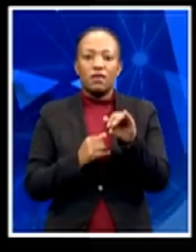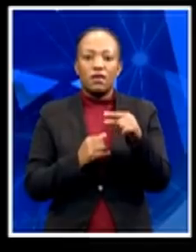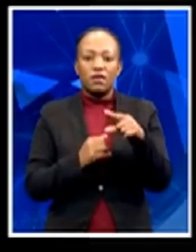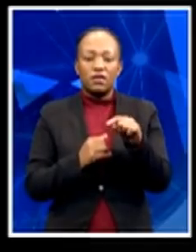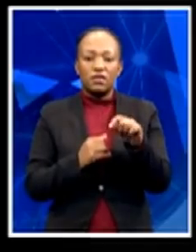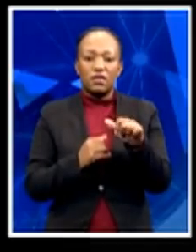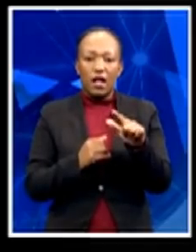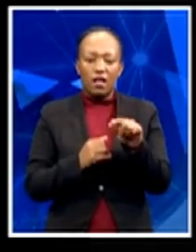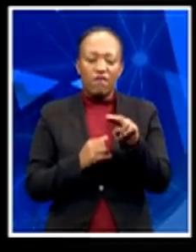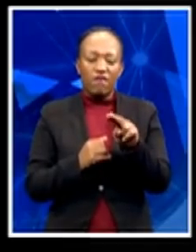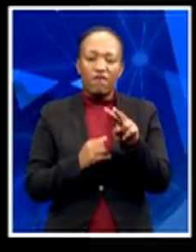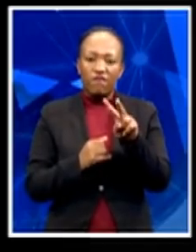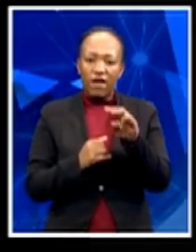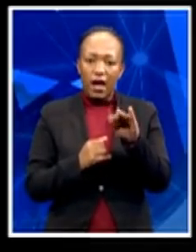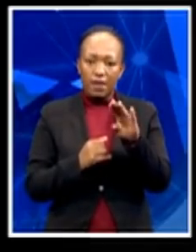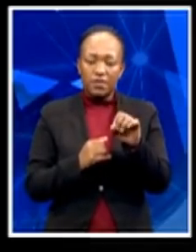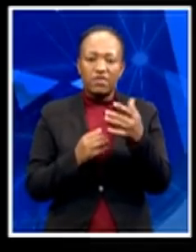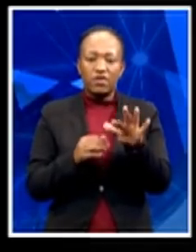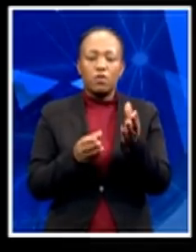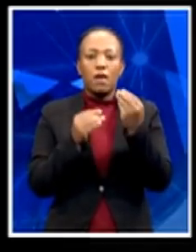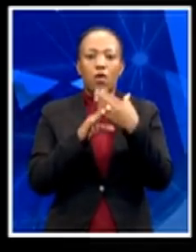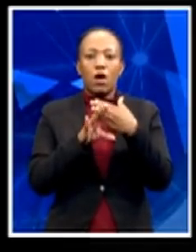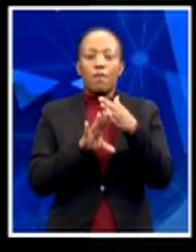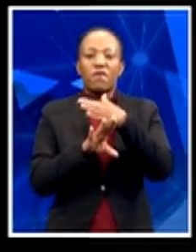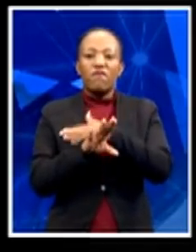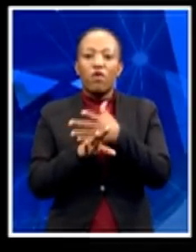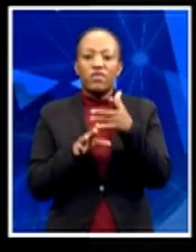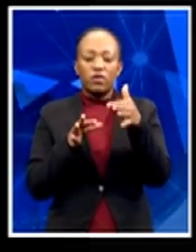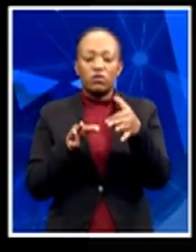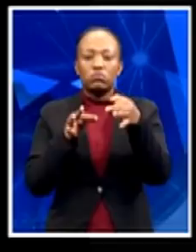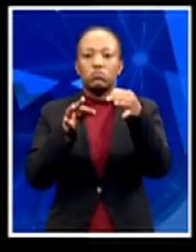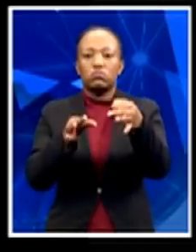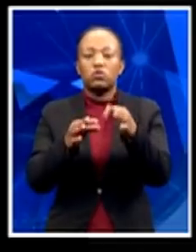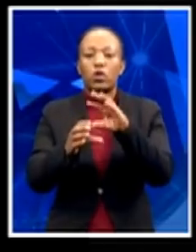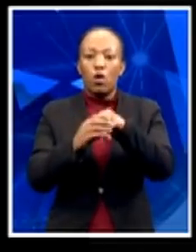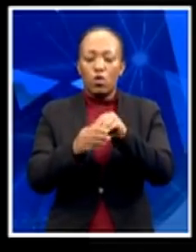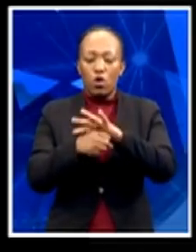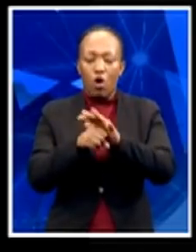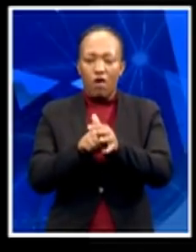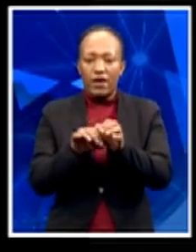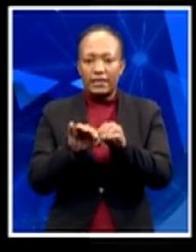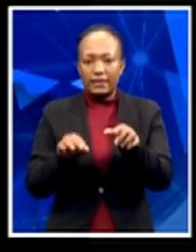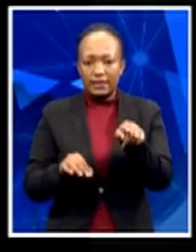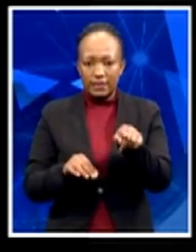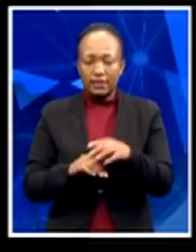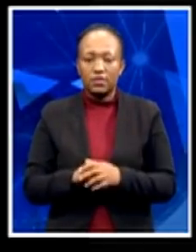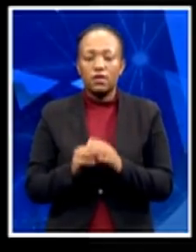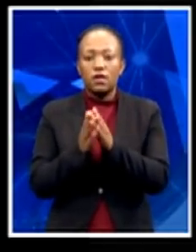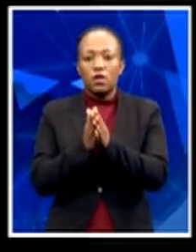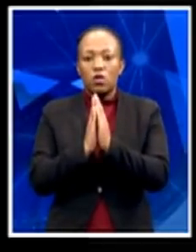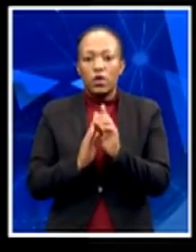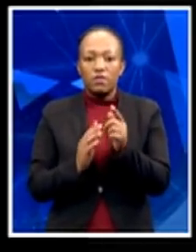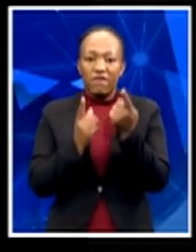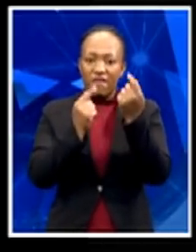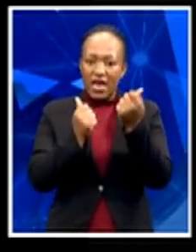their contract being extended to include COVID-19. Requests resulted in a financial commitment